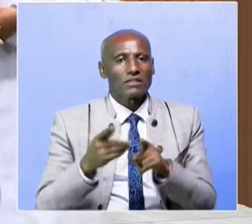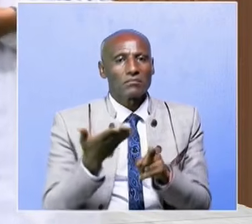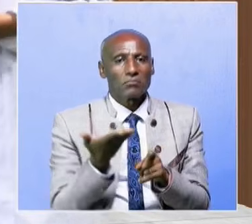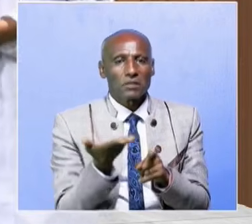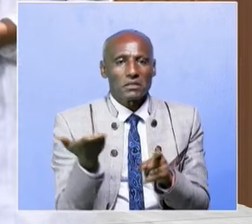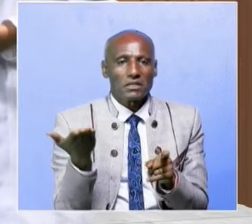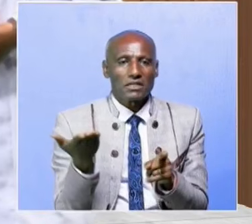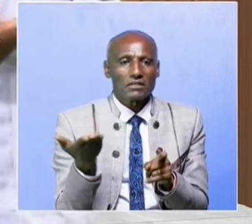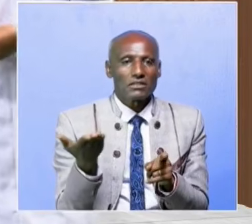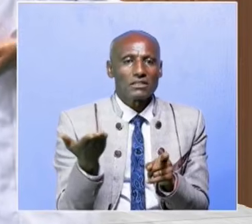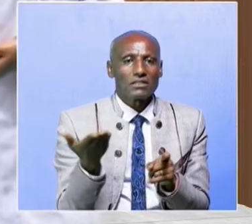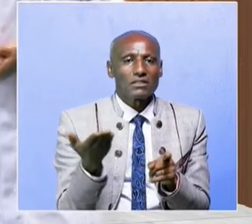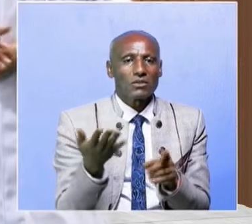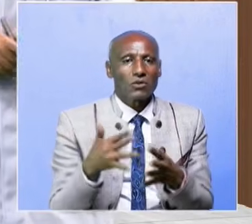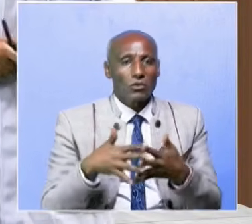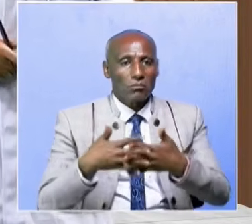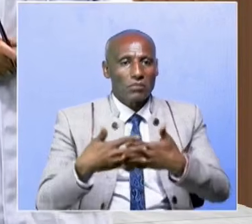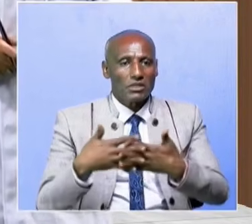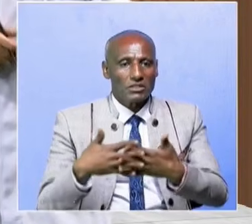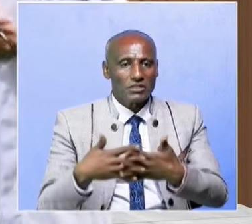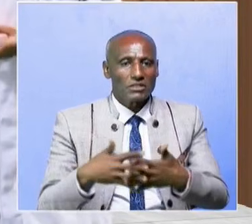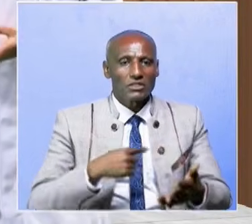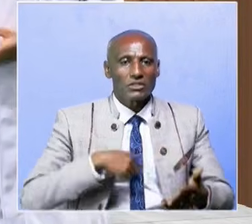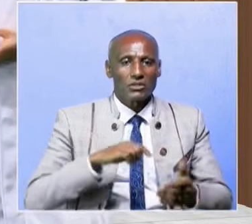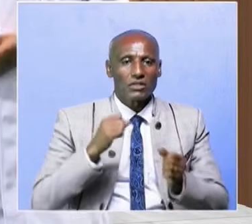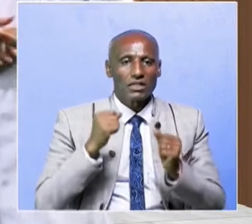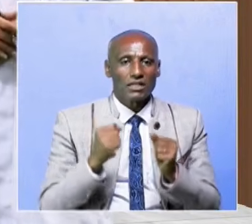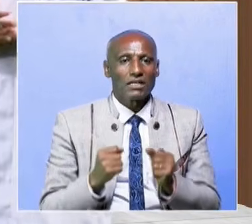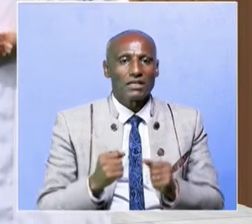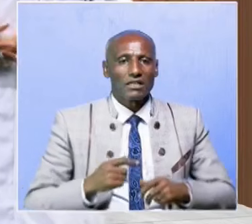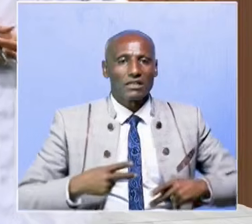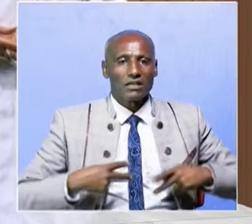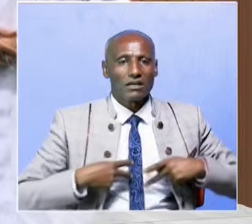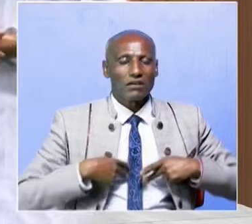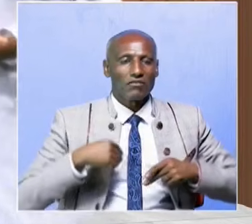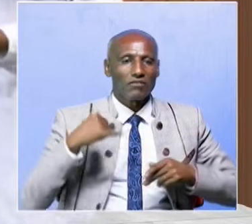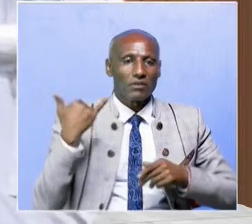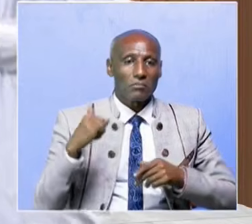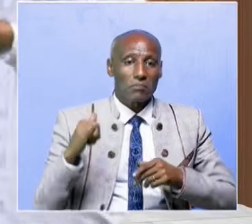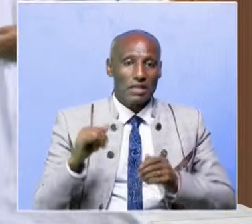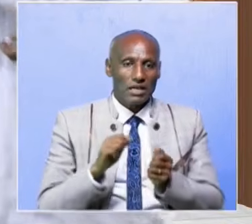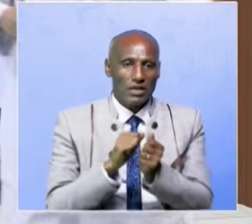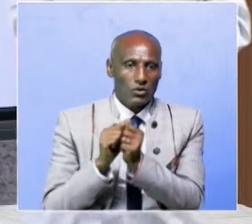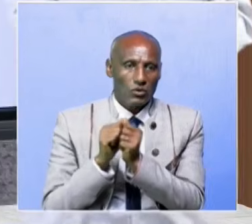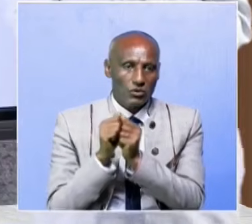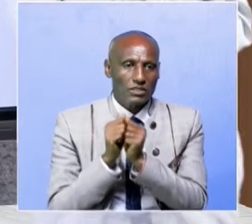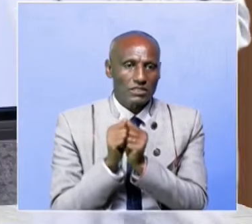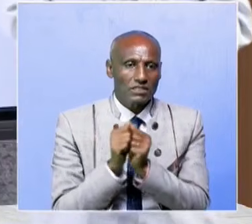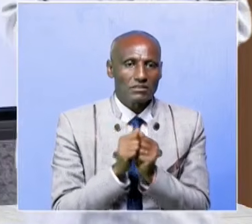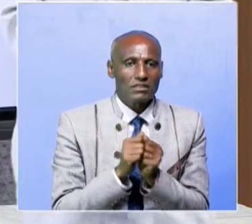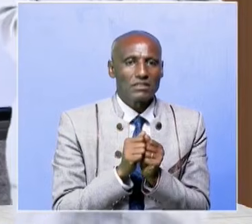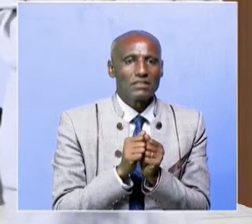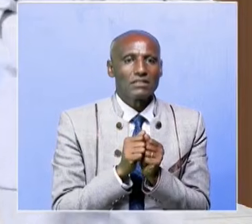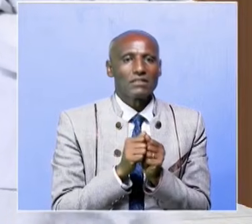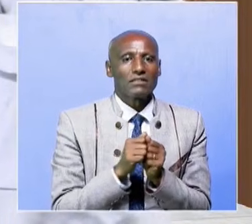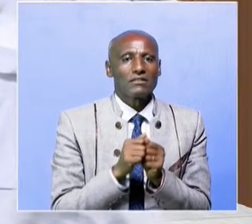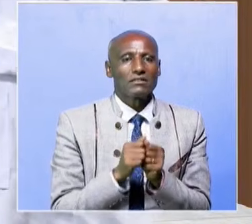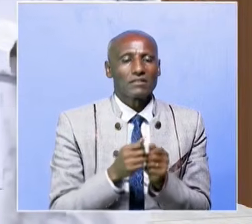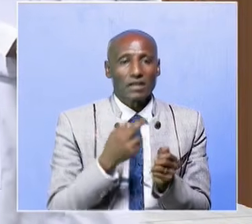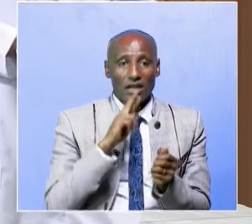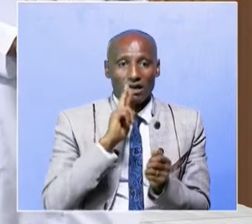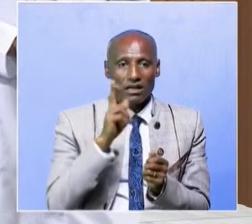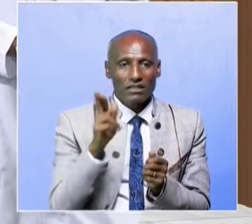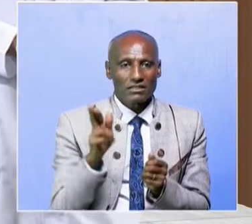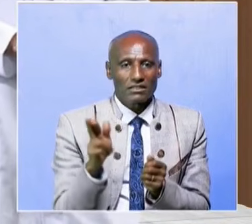or equipments or machines you can have fun with, you can play with. So recreational centers